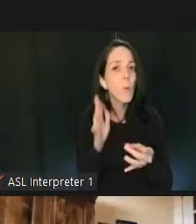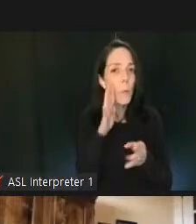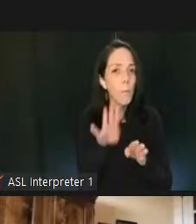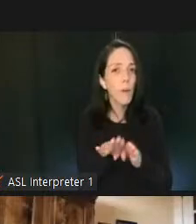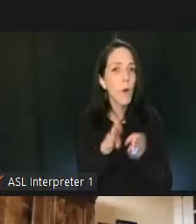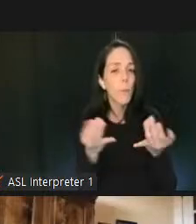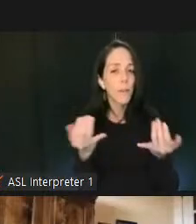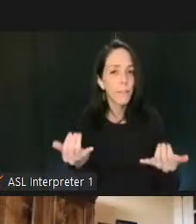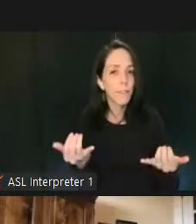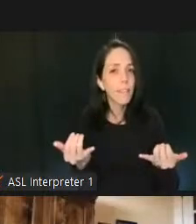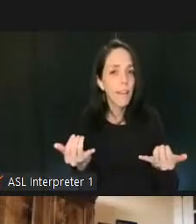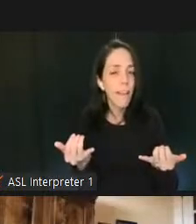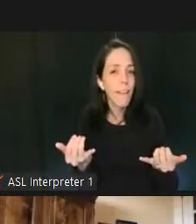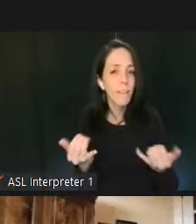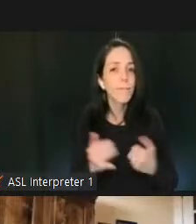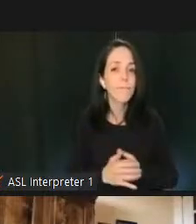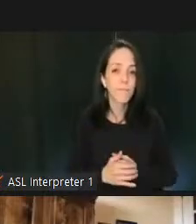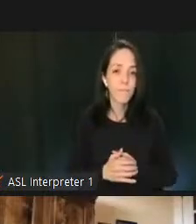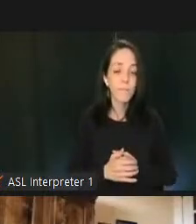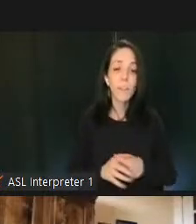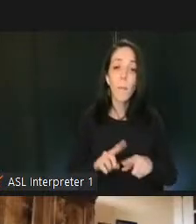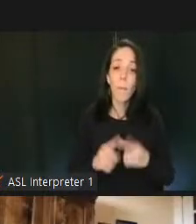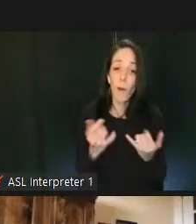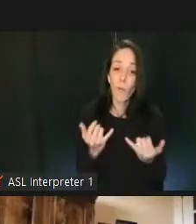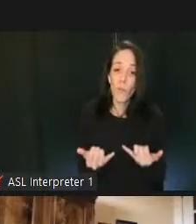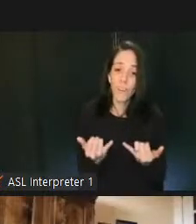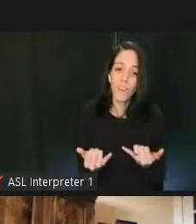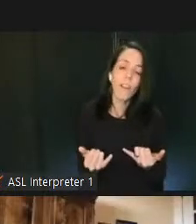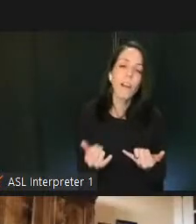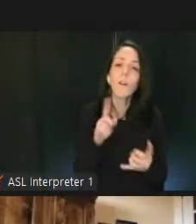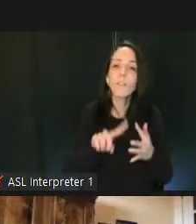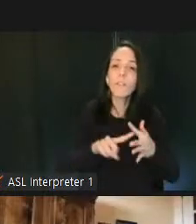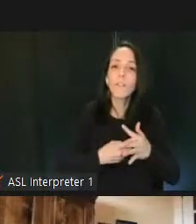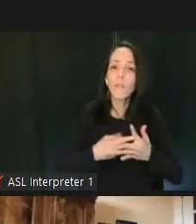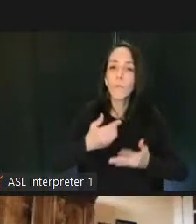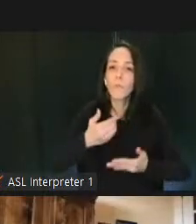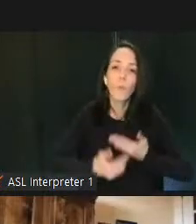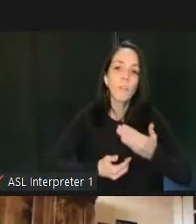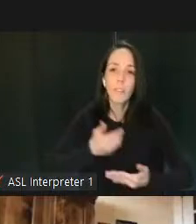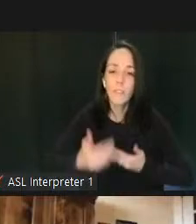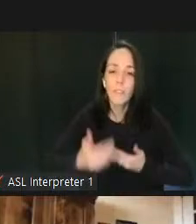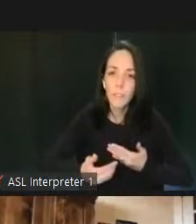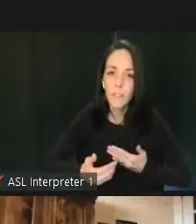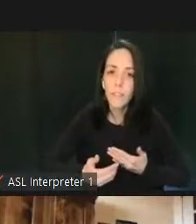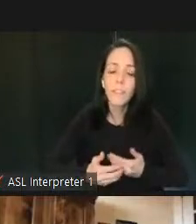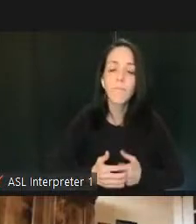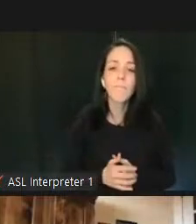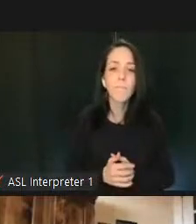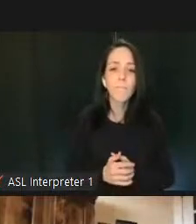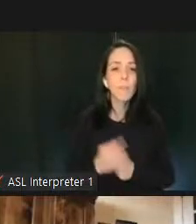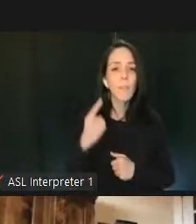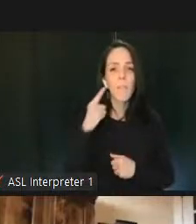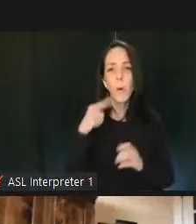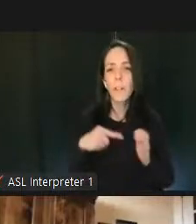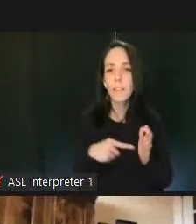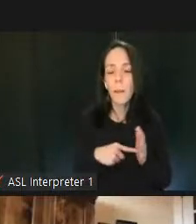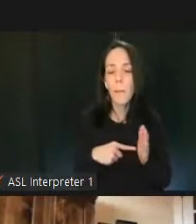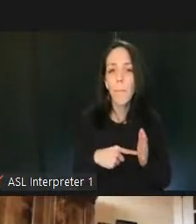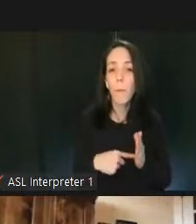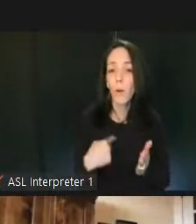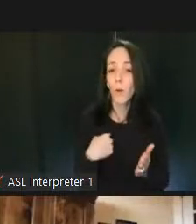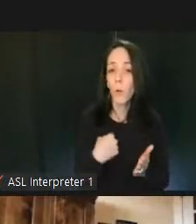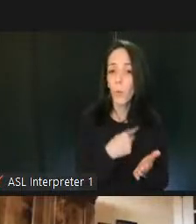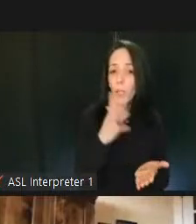At this time, however, we will begin our process of discussing